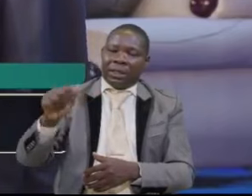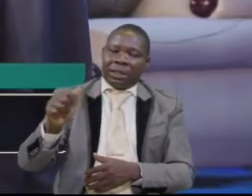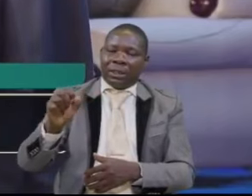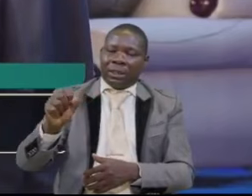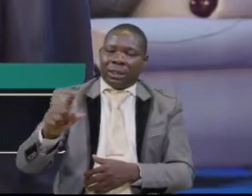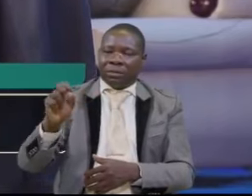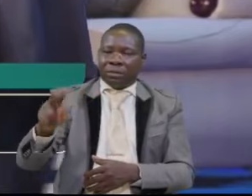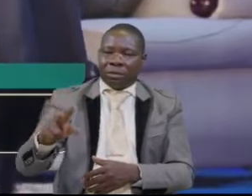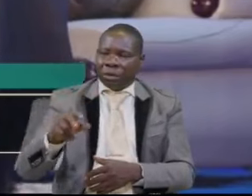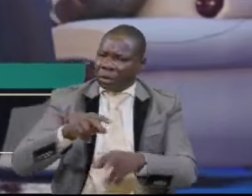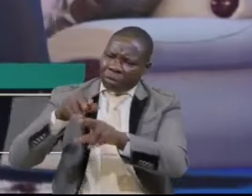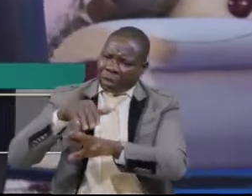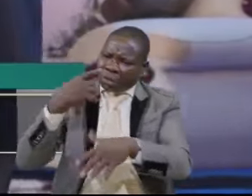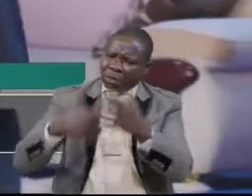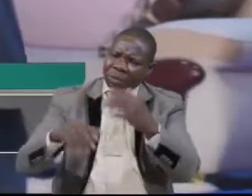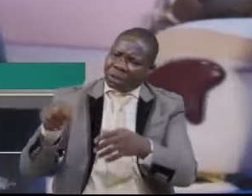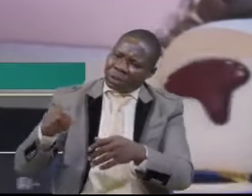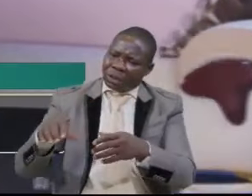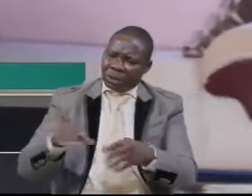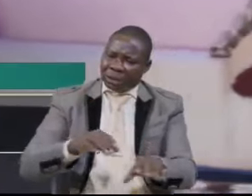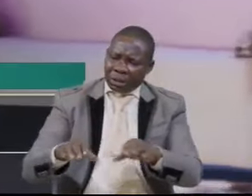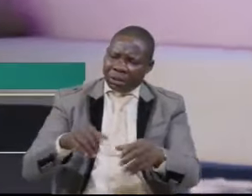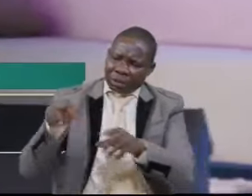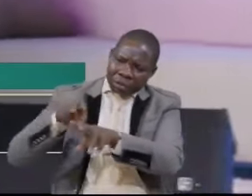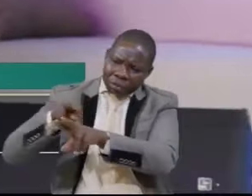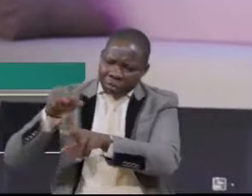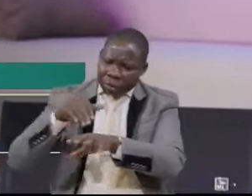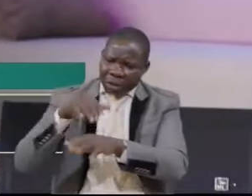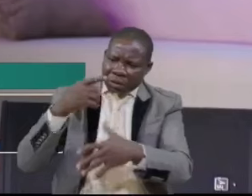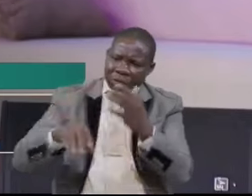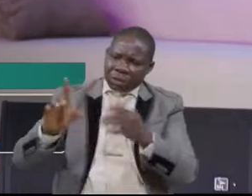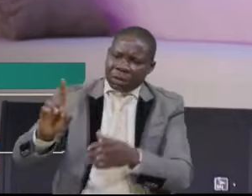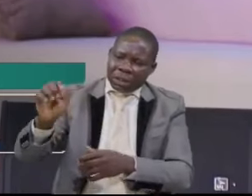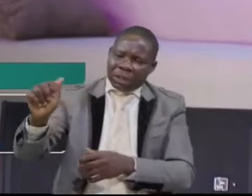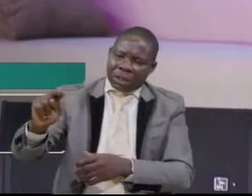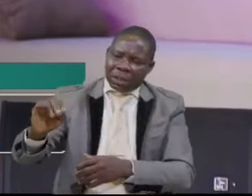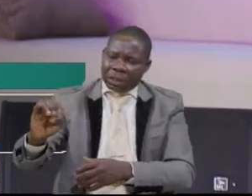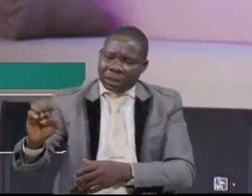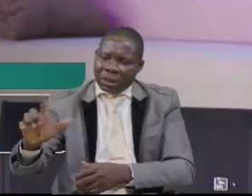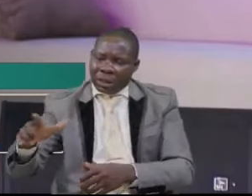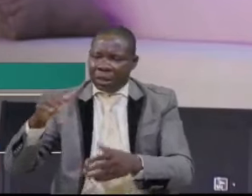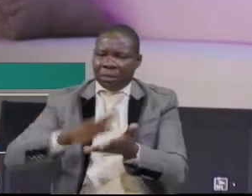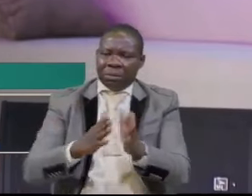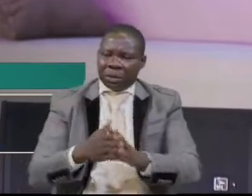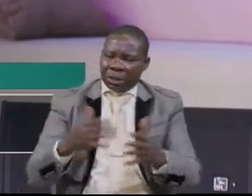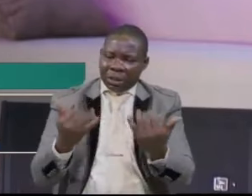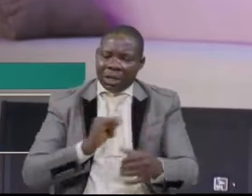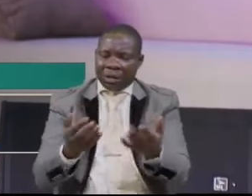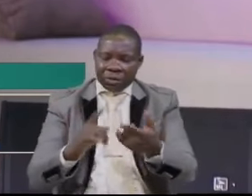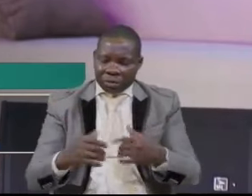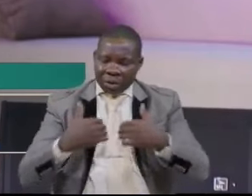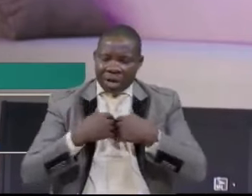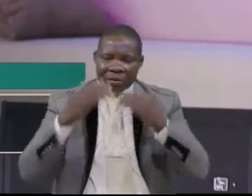at what Daniel became. And I want to recommit my life. Now I want to have focus. And now I want to have